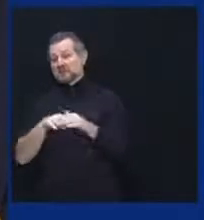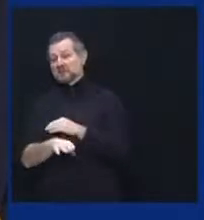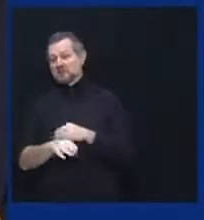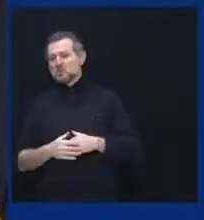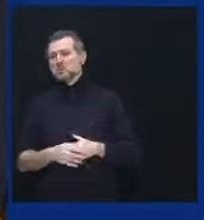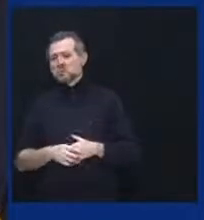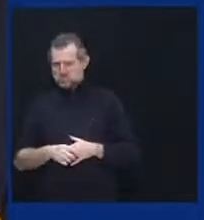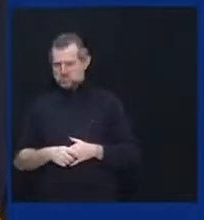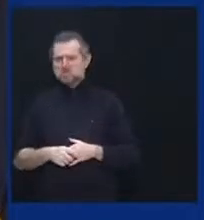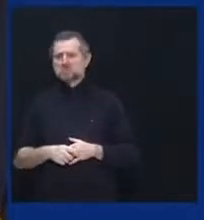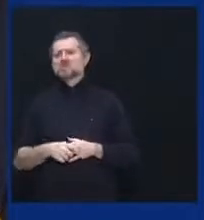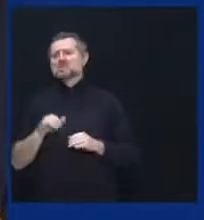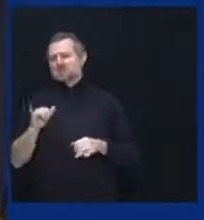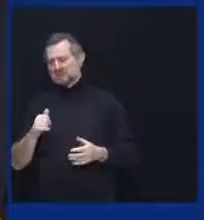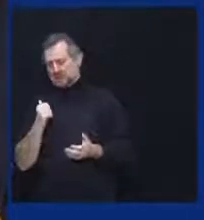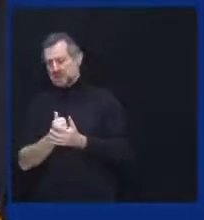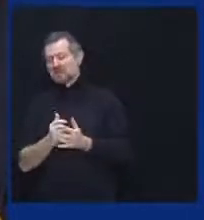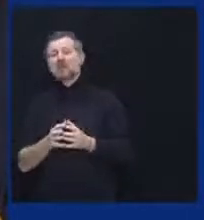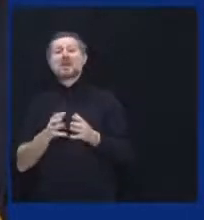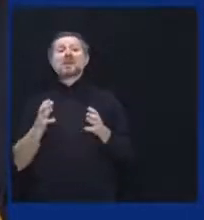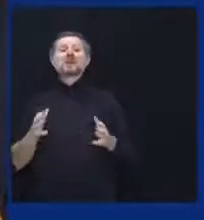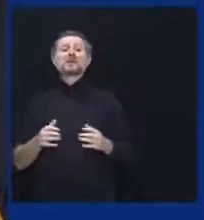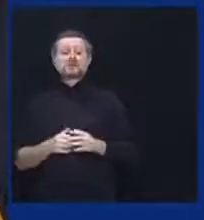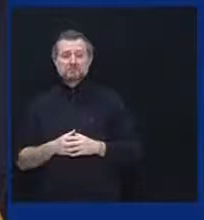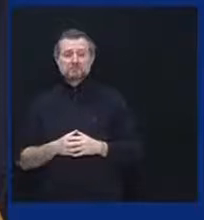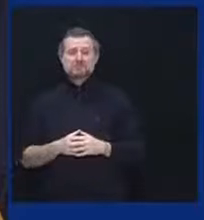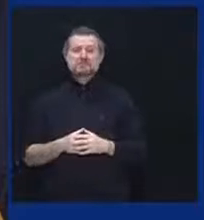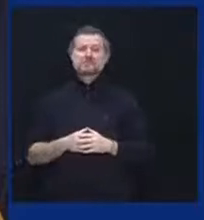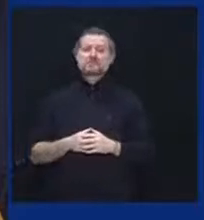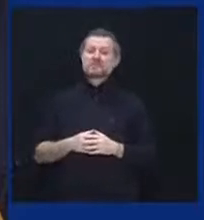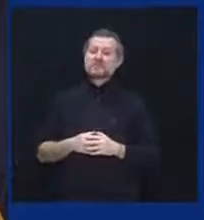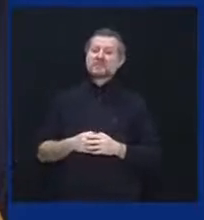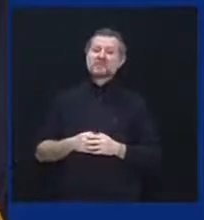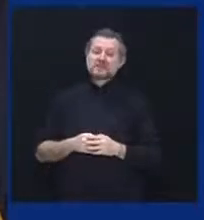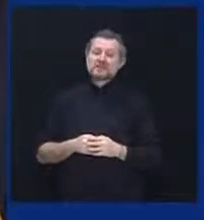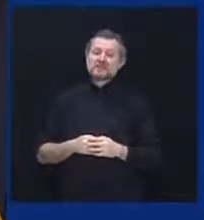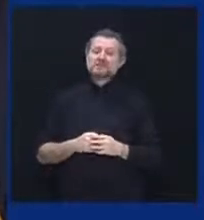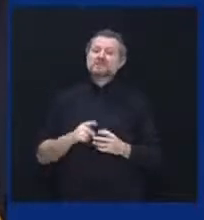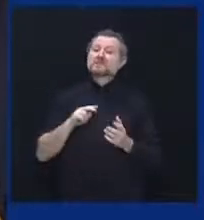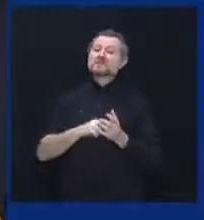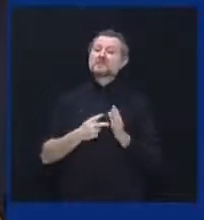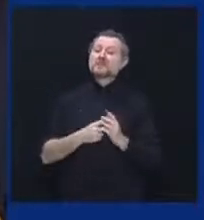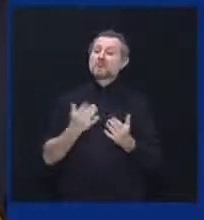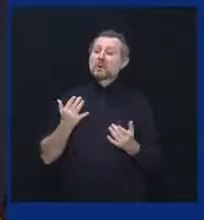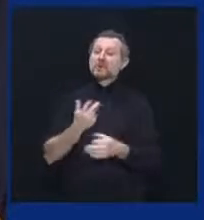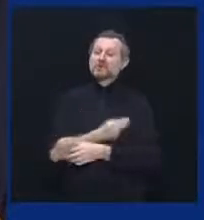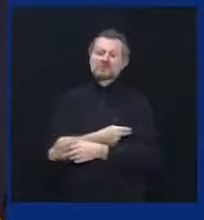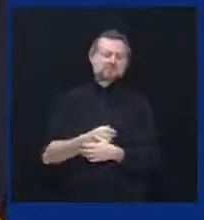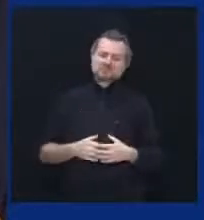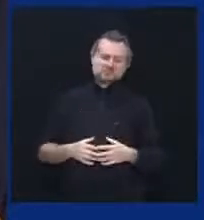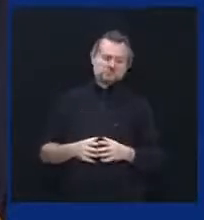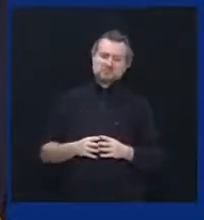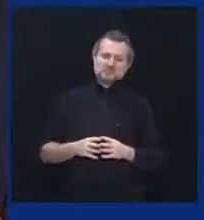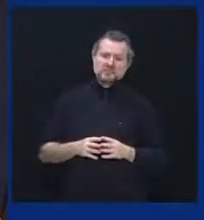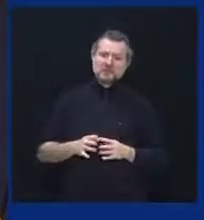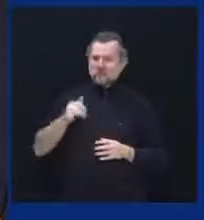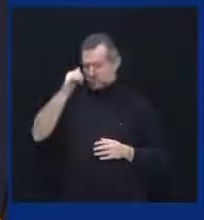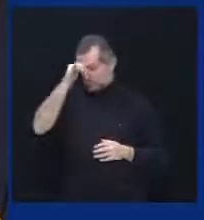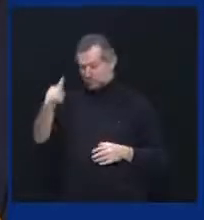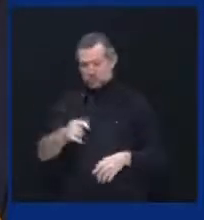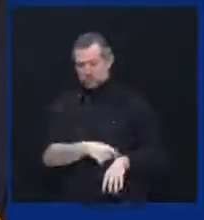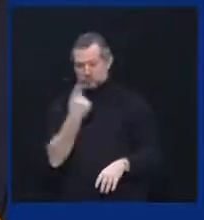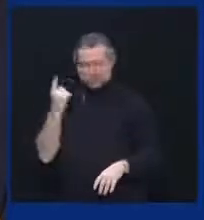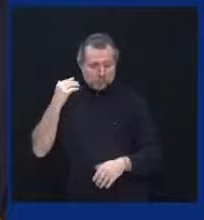promise. And it can't be we wait for the vaccine because it's too long. And my argument